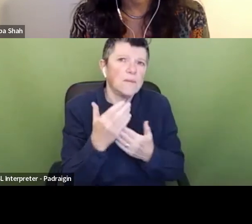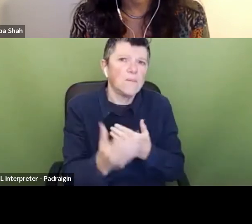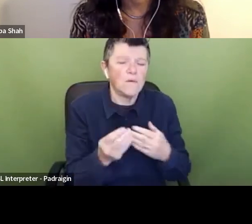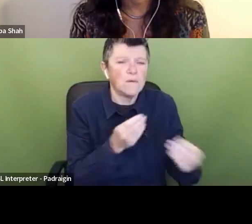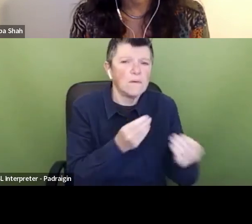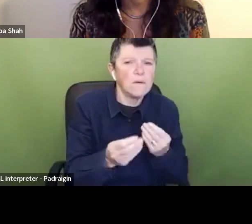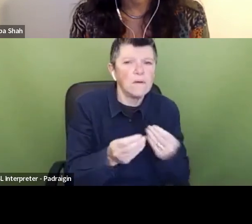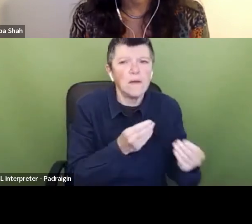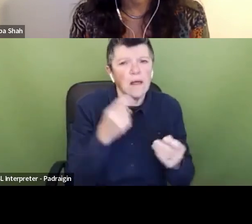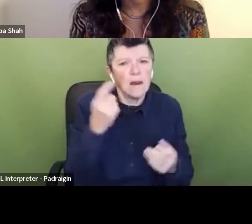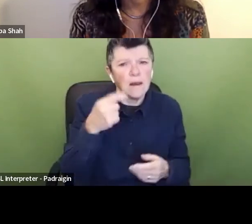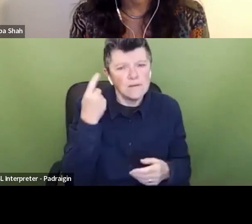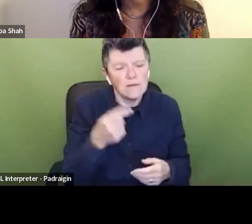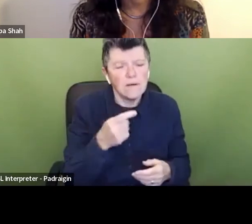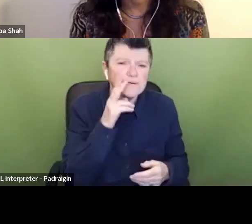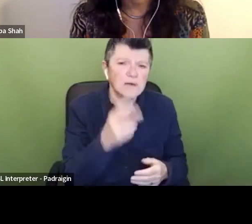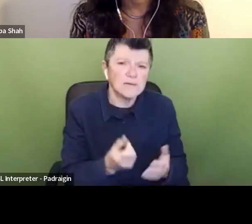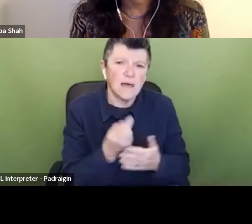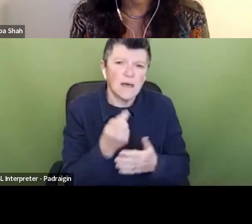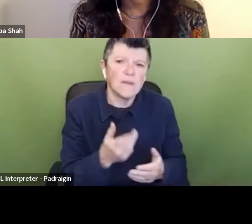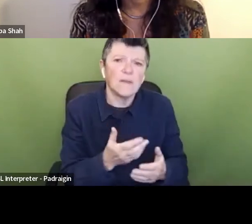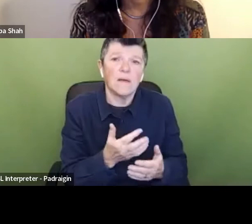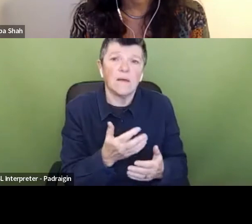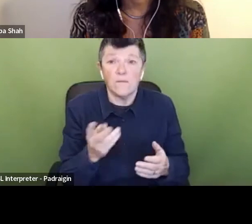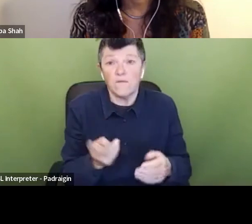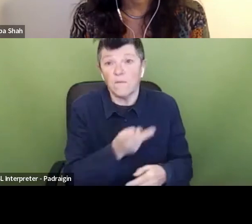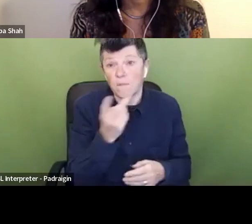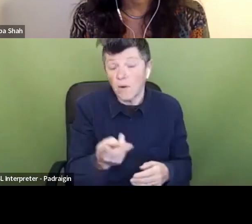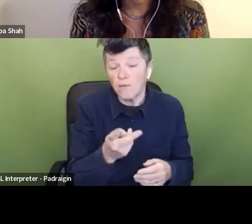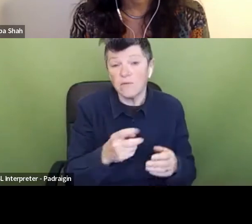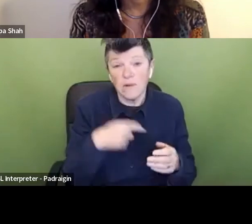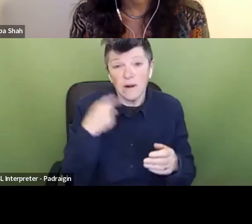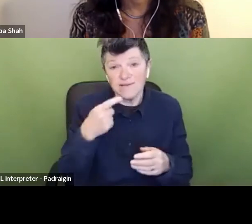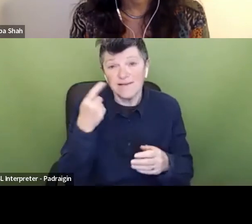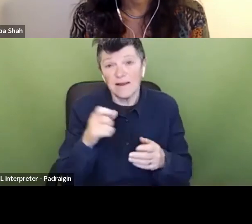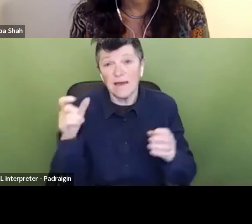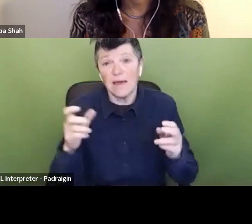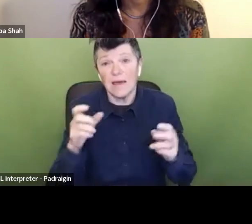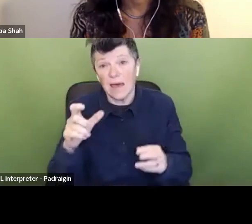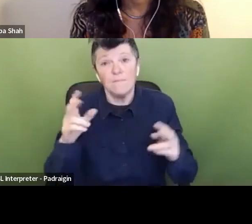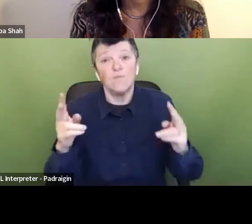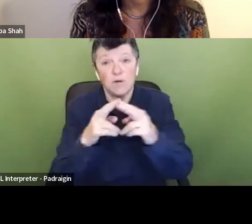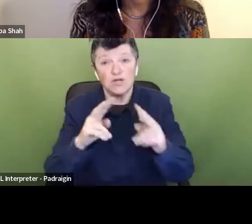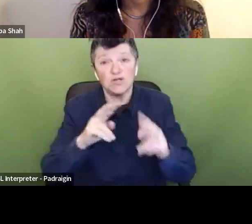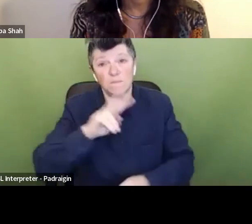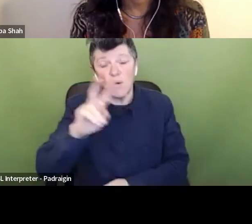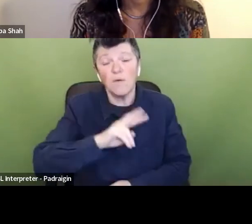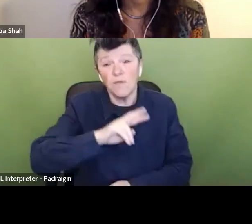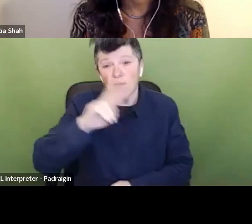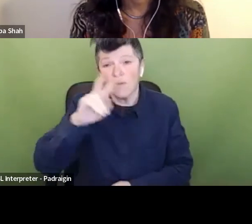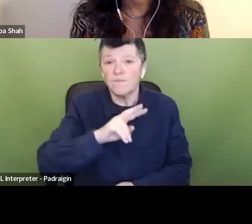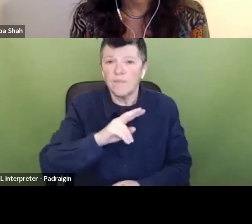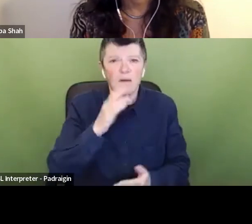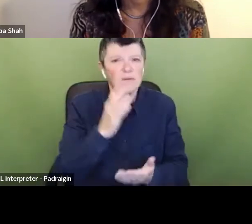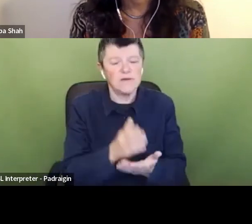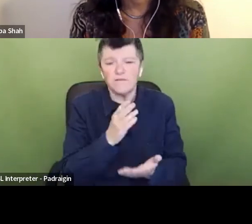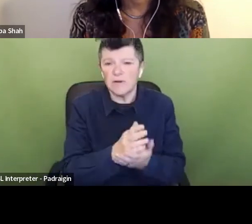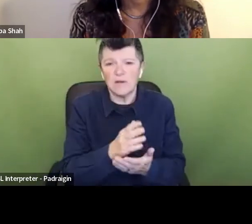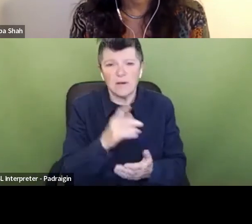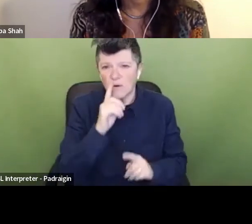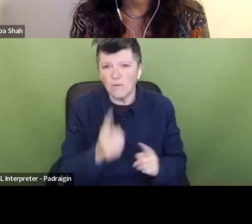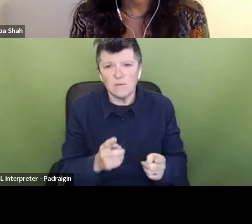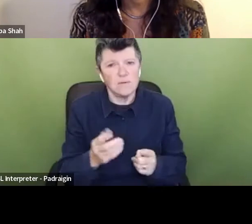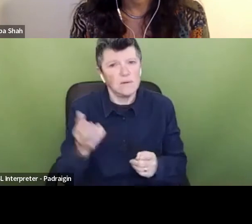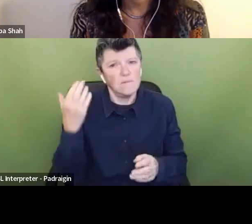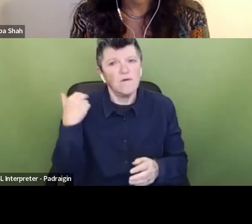this happen a little bit more, both in London and in Cambridge. But it was definitely not an option, and I think continues to not be an option in